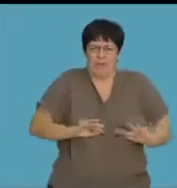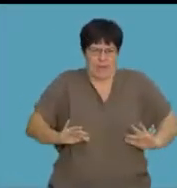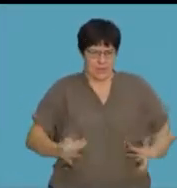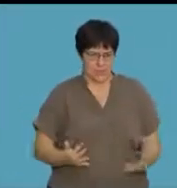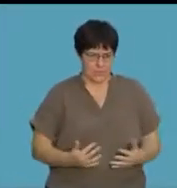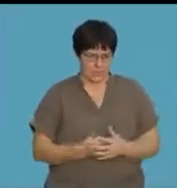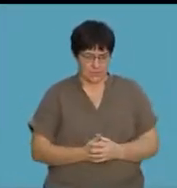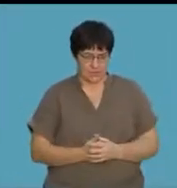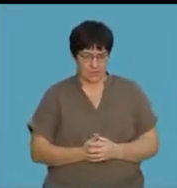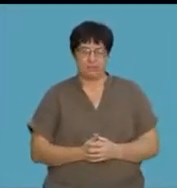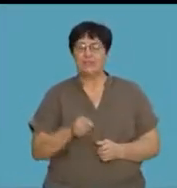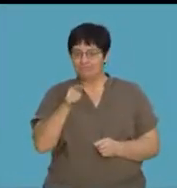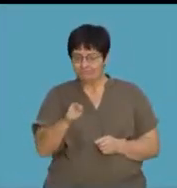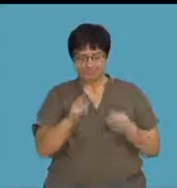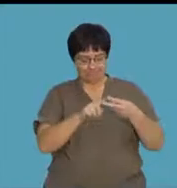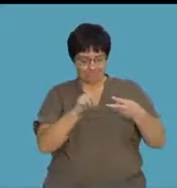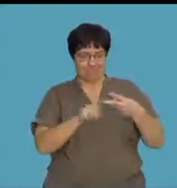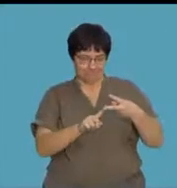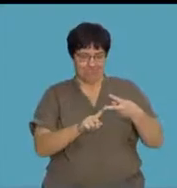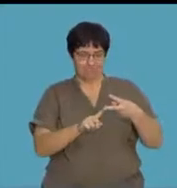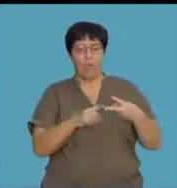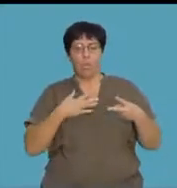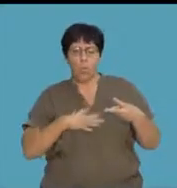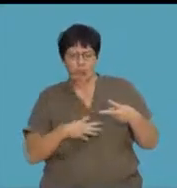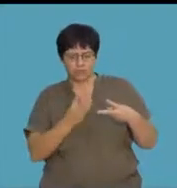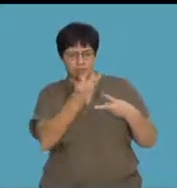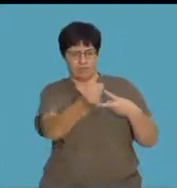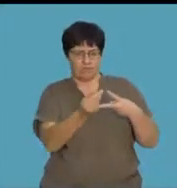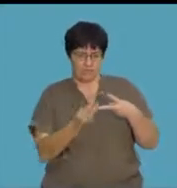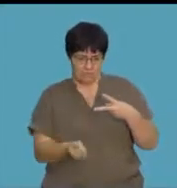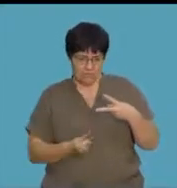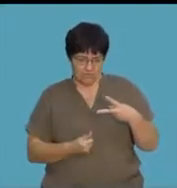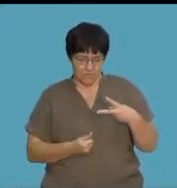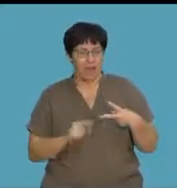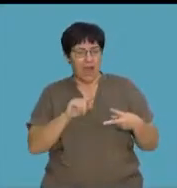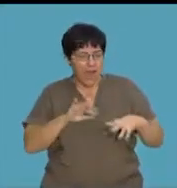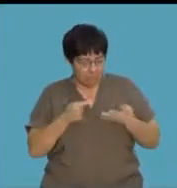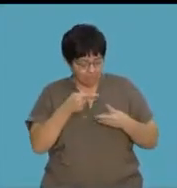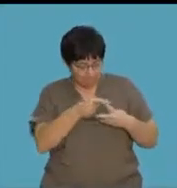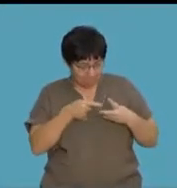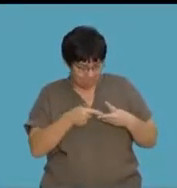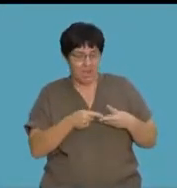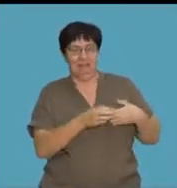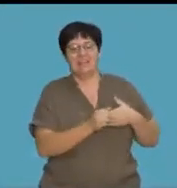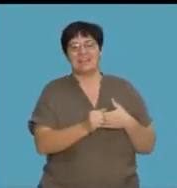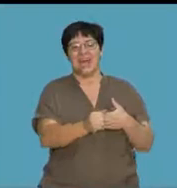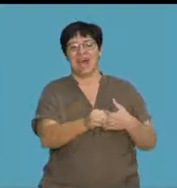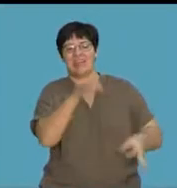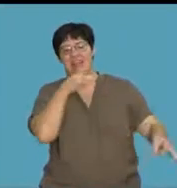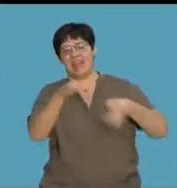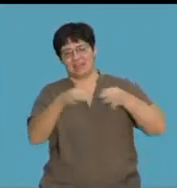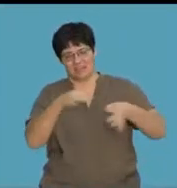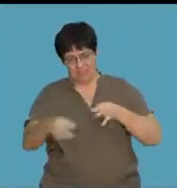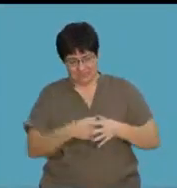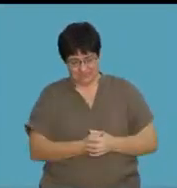these are the two big ideas that we want to try and use to guide our exploration of understanding